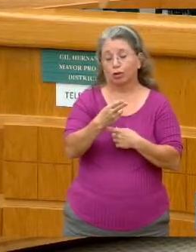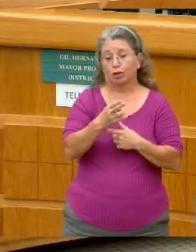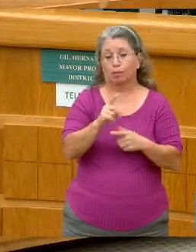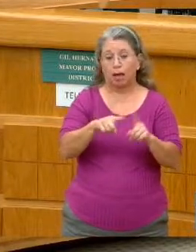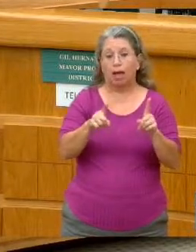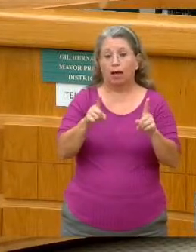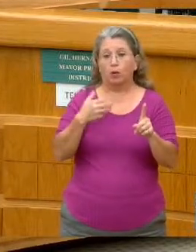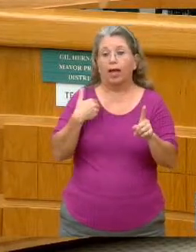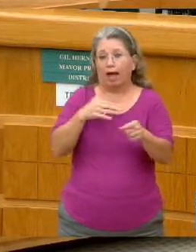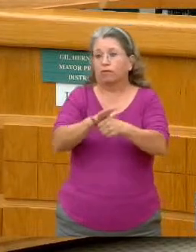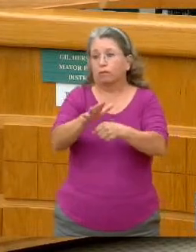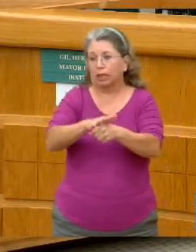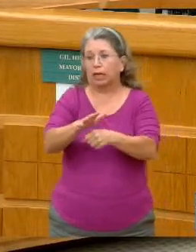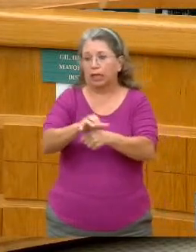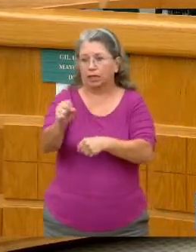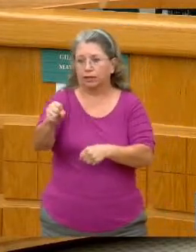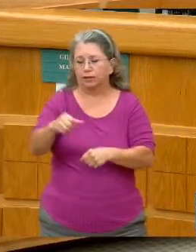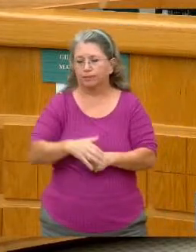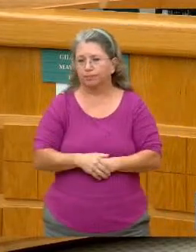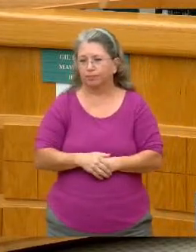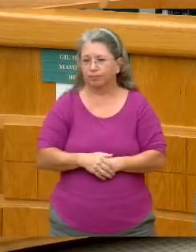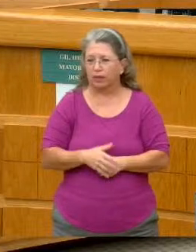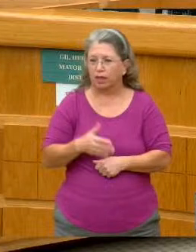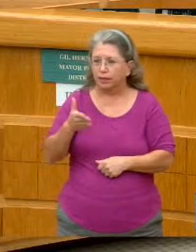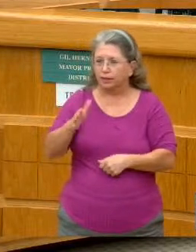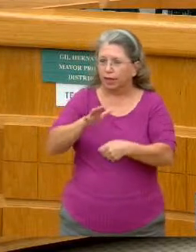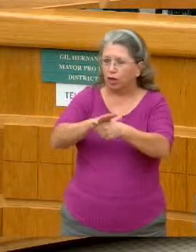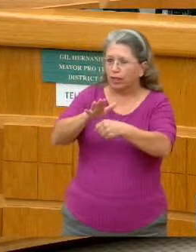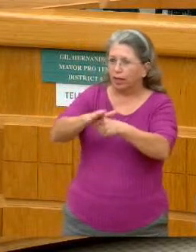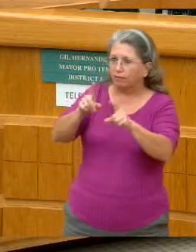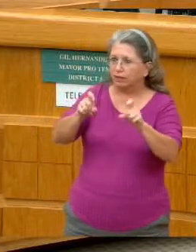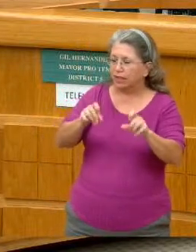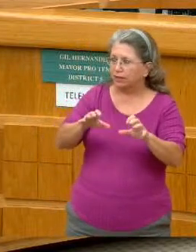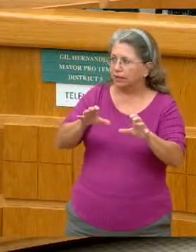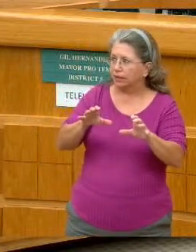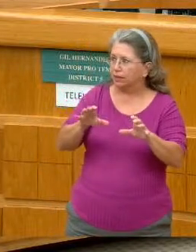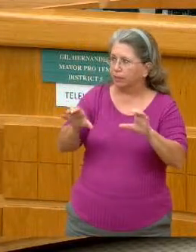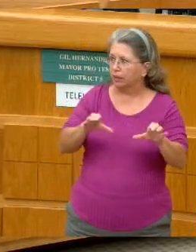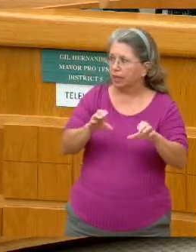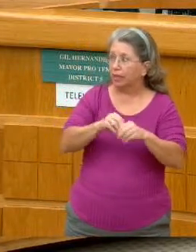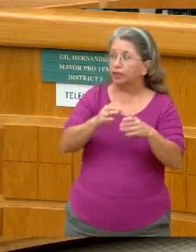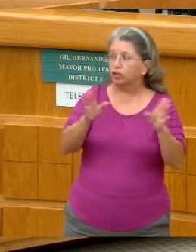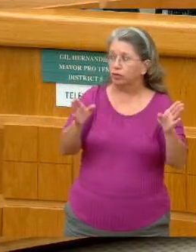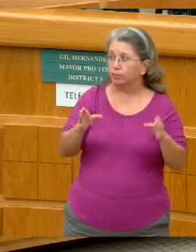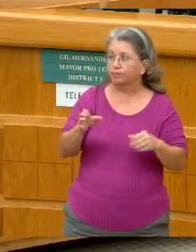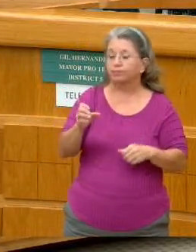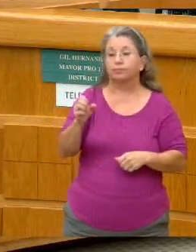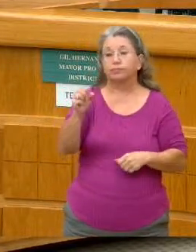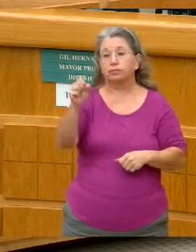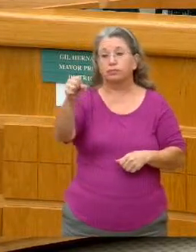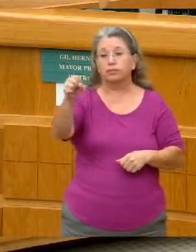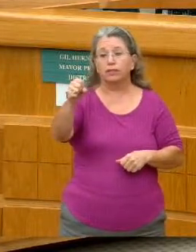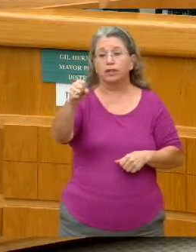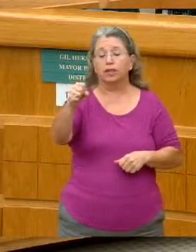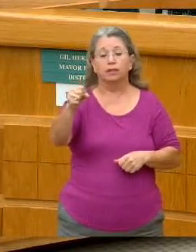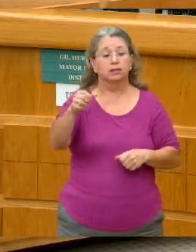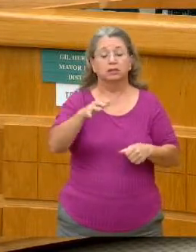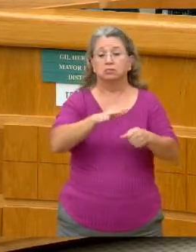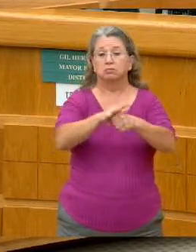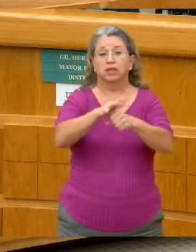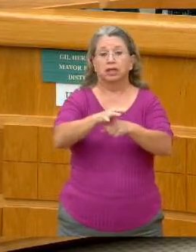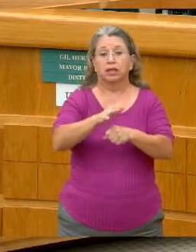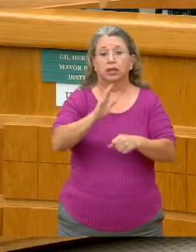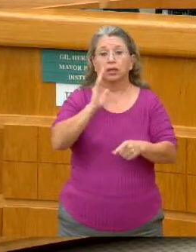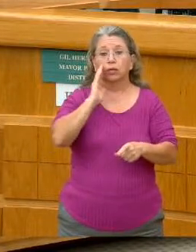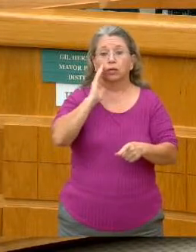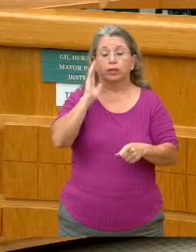good. Is there enough testing being done in general? In general, there's plenty. So we knew them